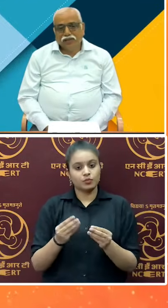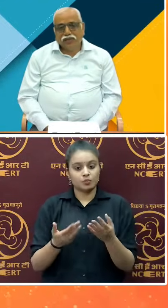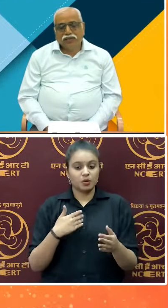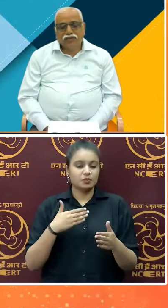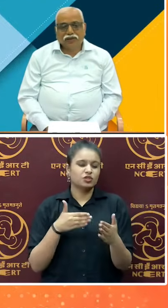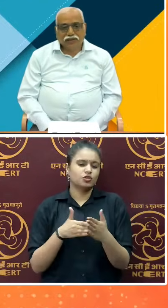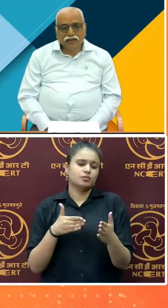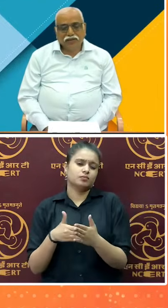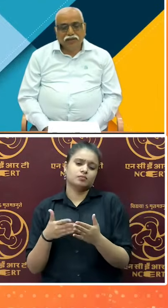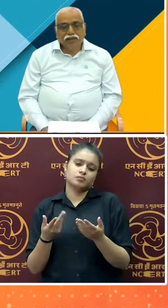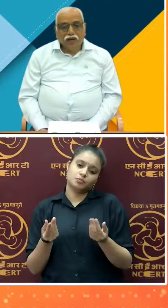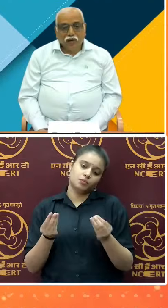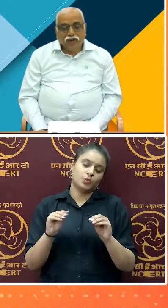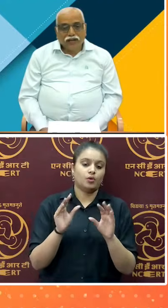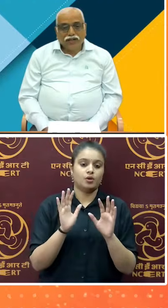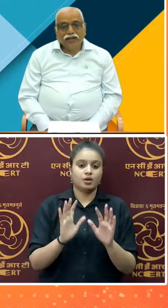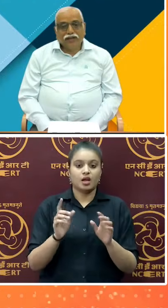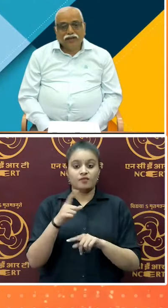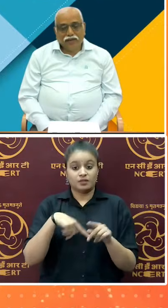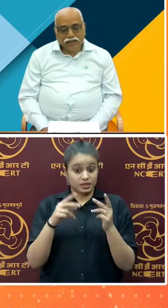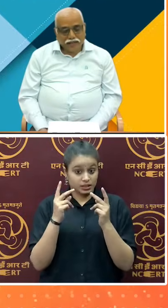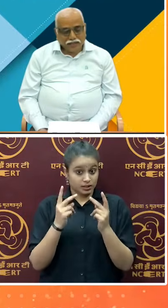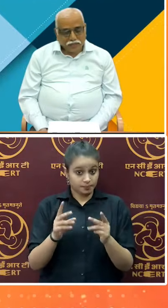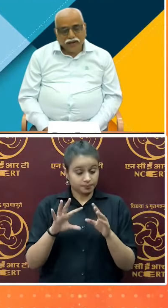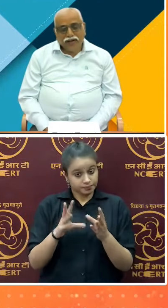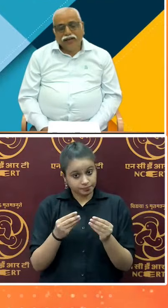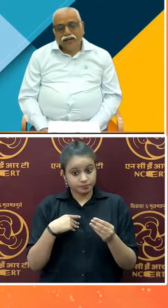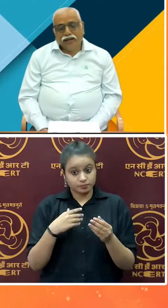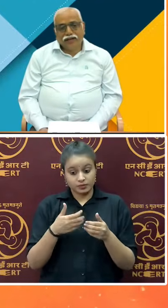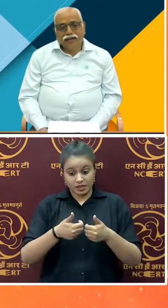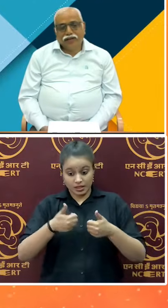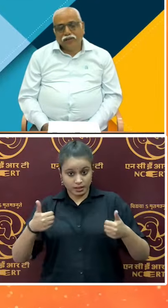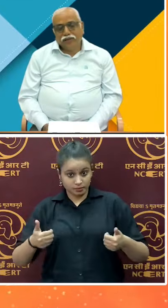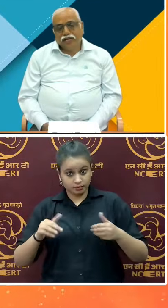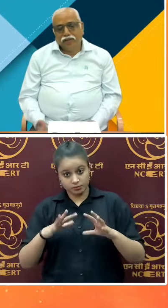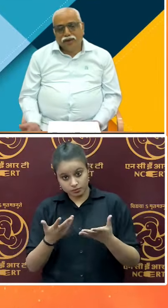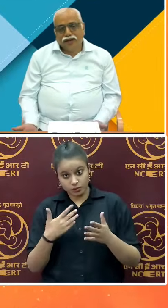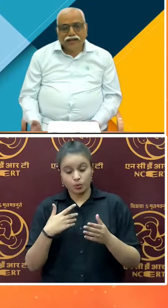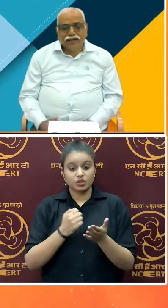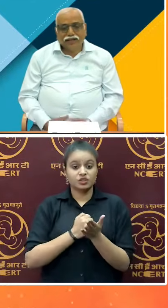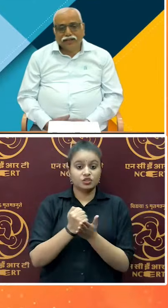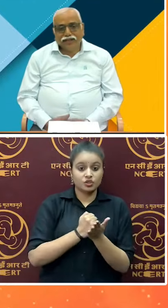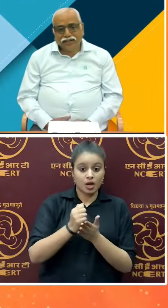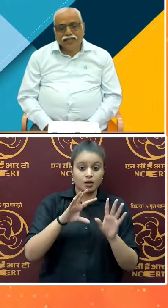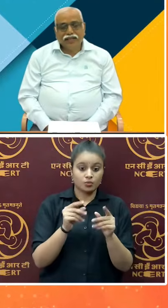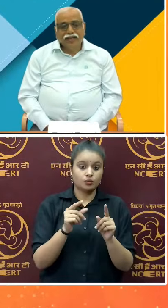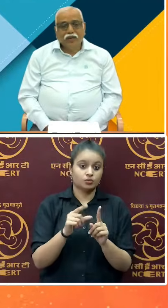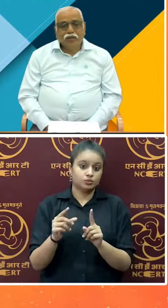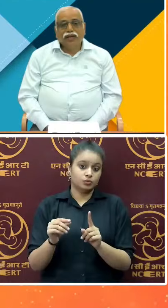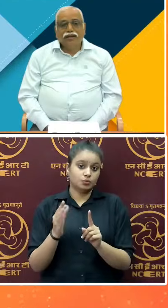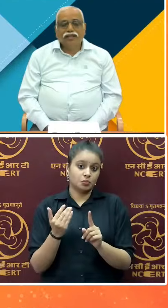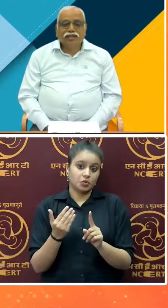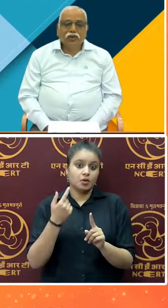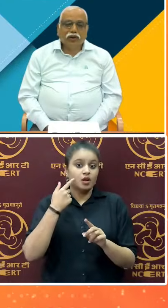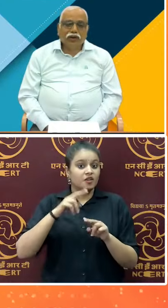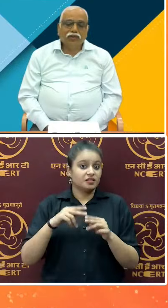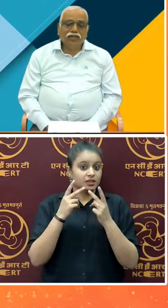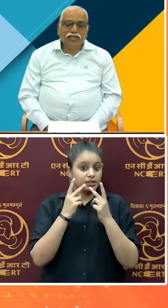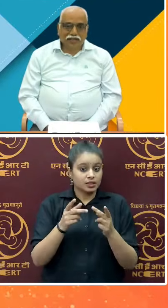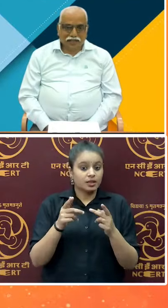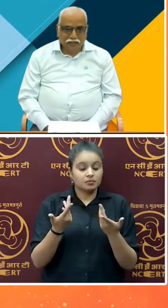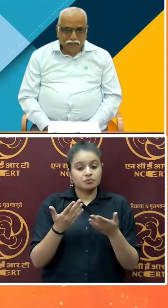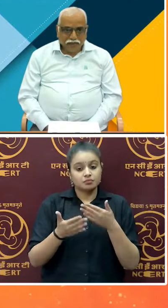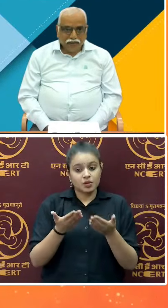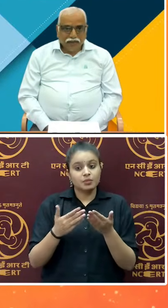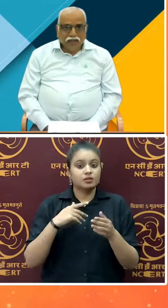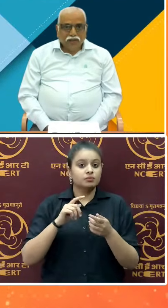challenging situation for us to look at it very separately and try to demarcate it and say when this is going to